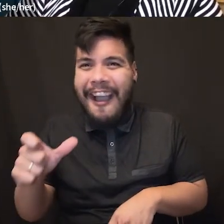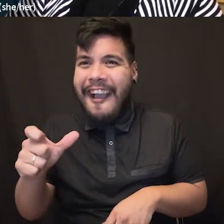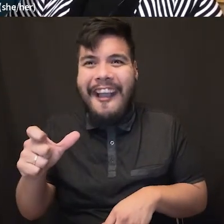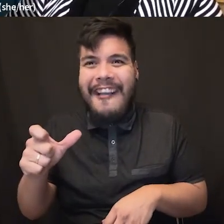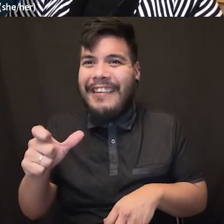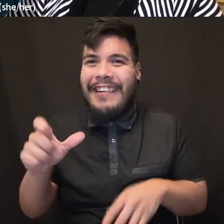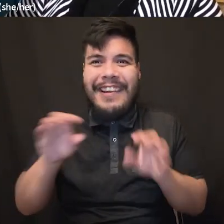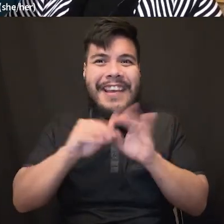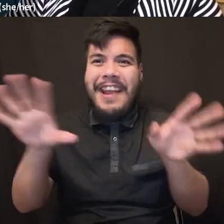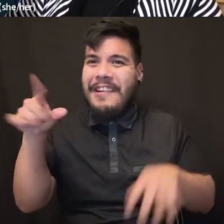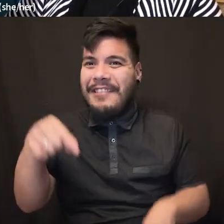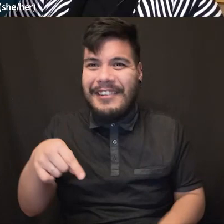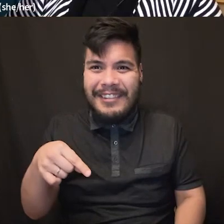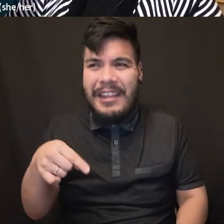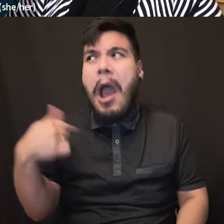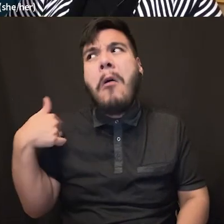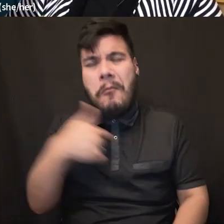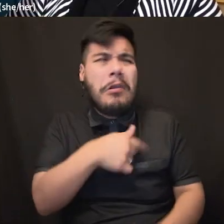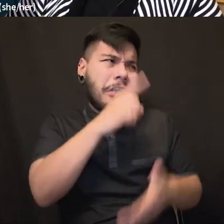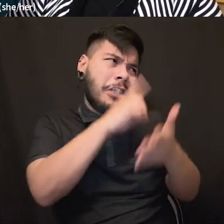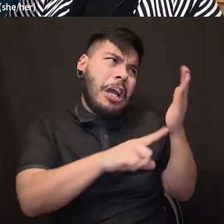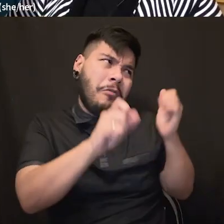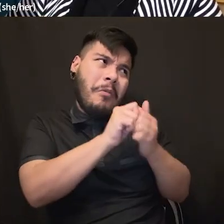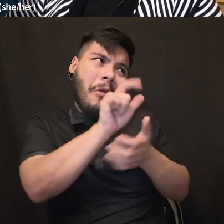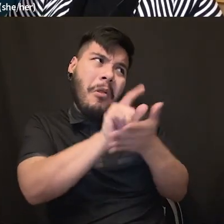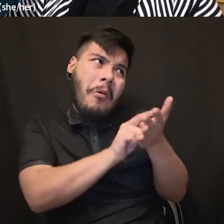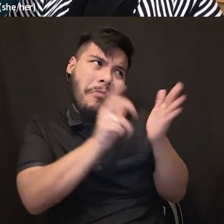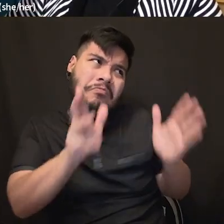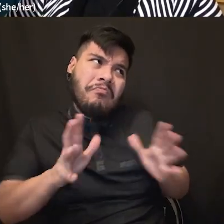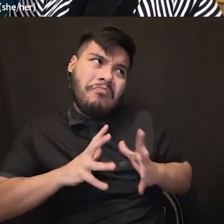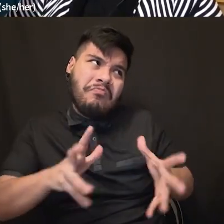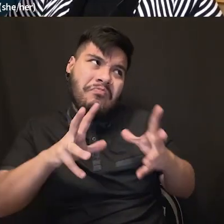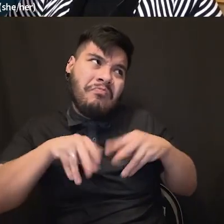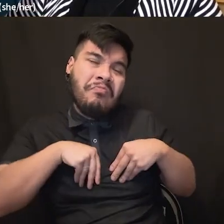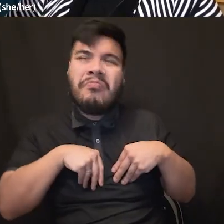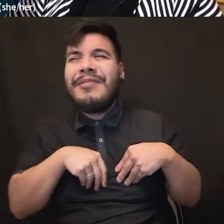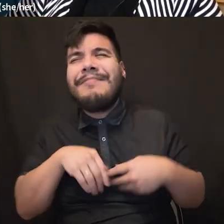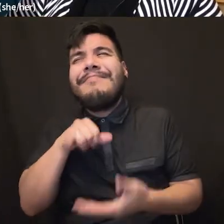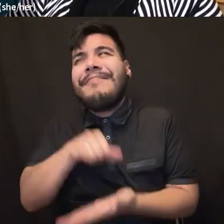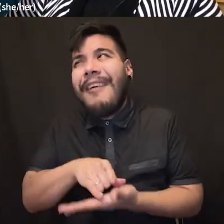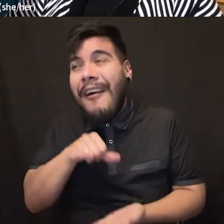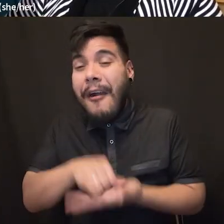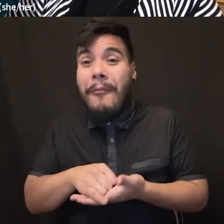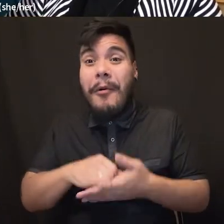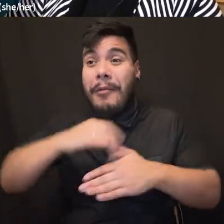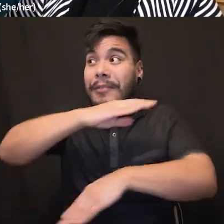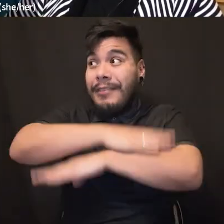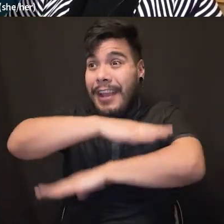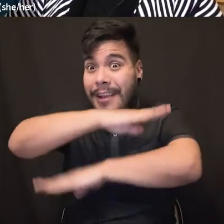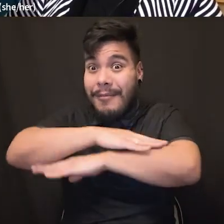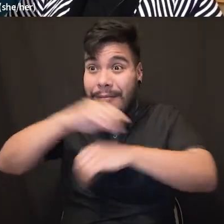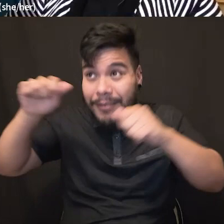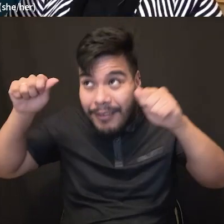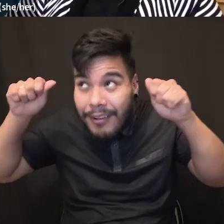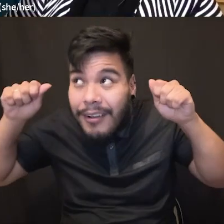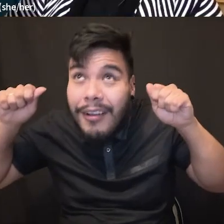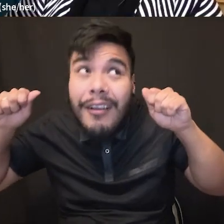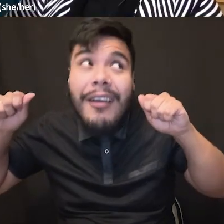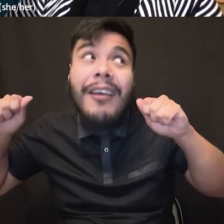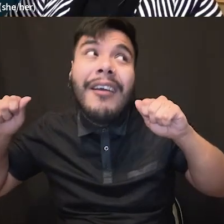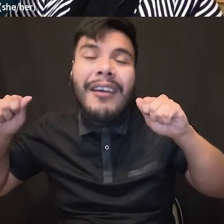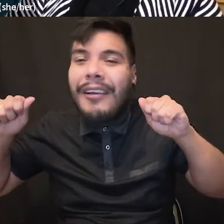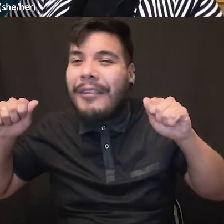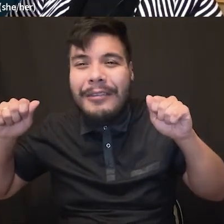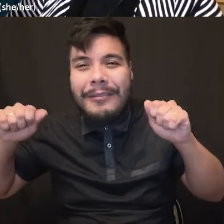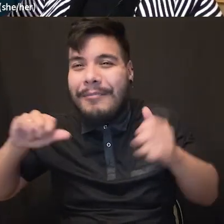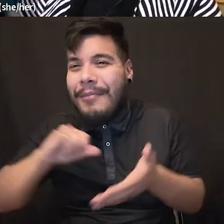way. And they were like, we checked it with lawyers. It's fine. I was like, there's no way they're letting me pop my head up from under this desk. There's nothing